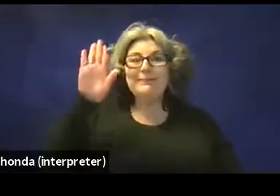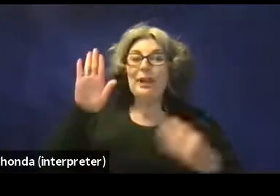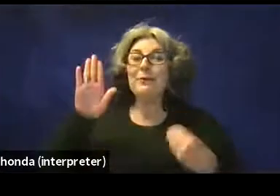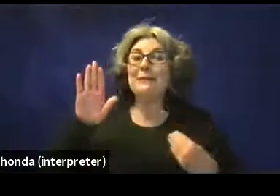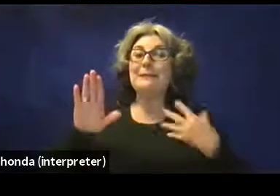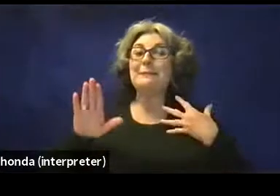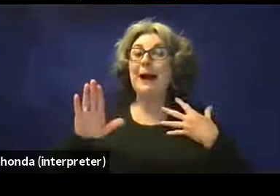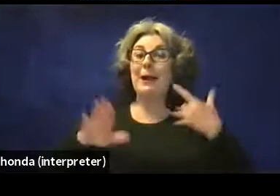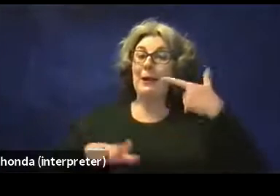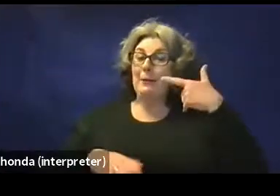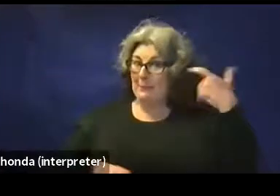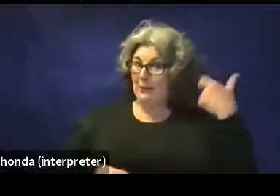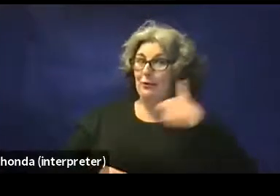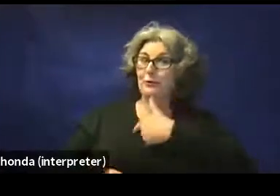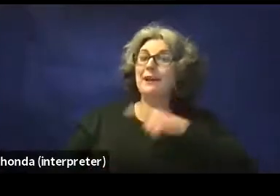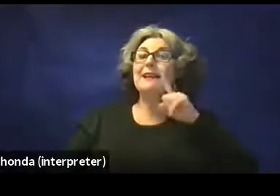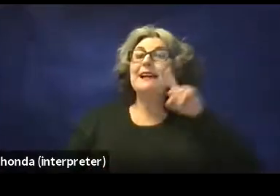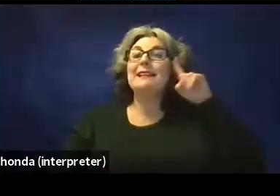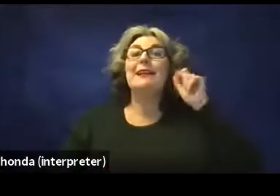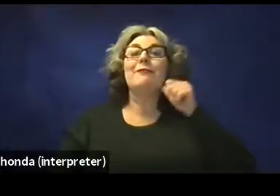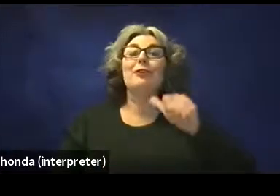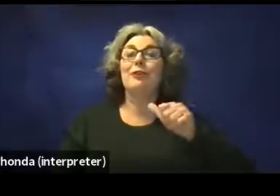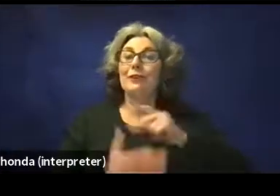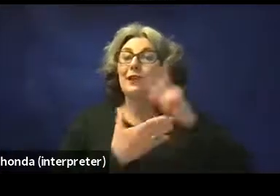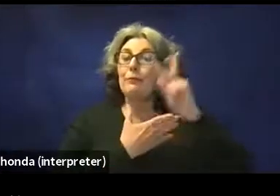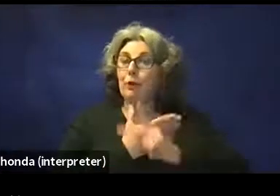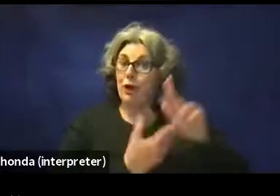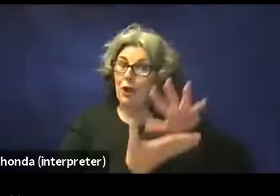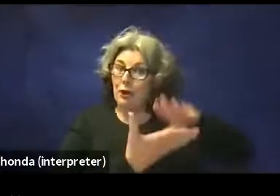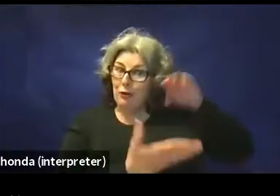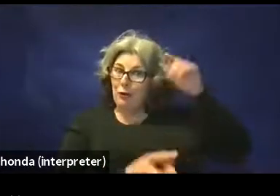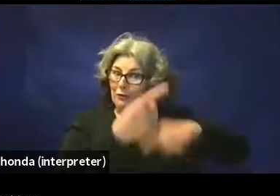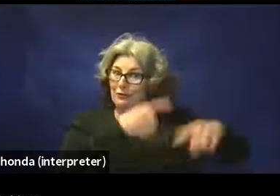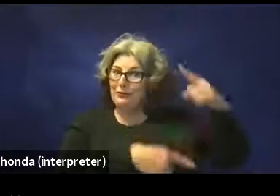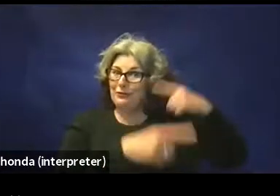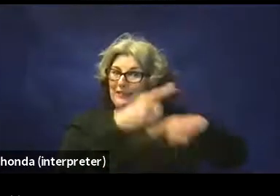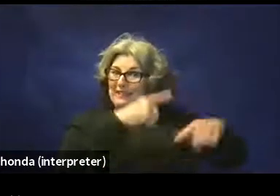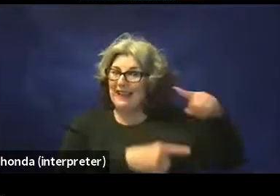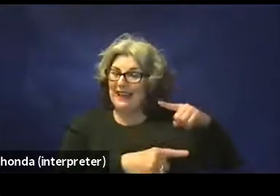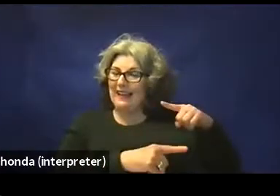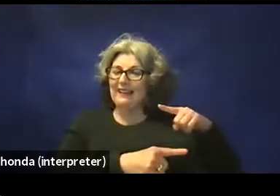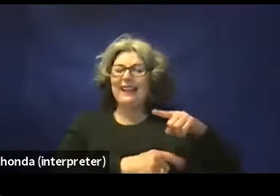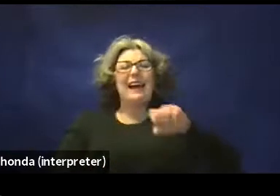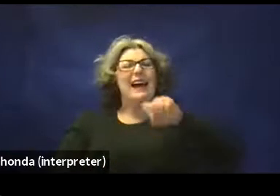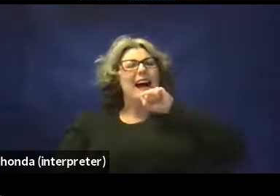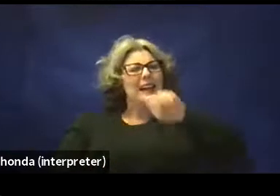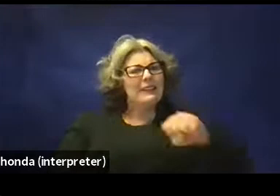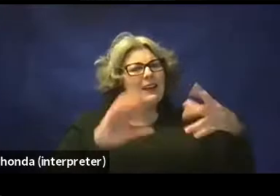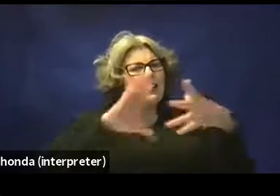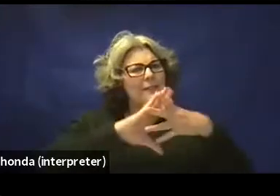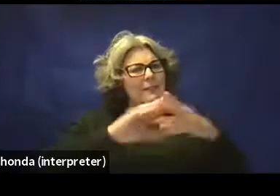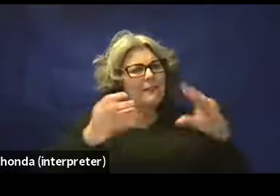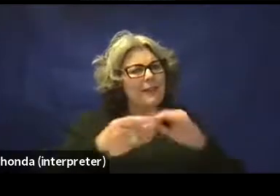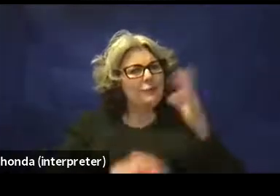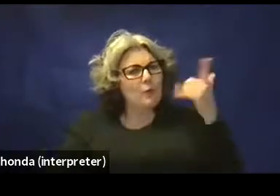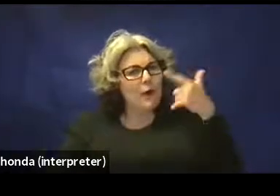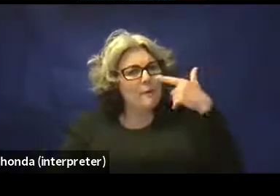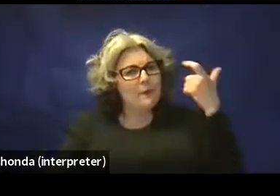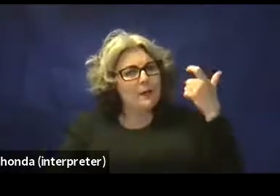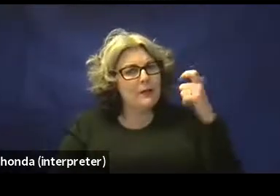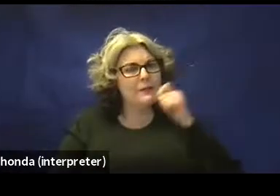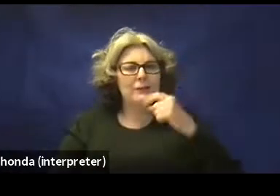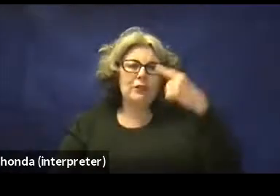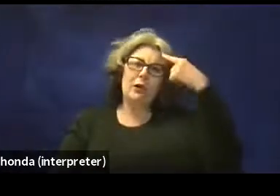inspired because we had a deaf girl in our program who learned it. And so I love that story because when you don't